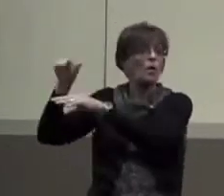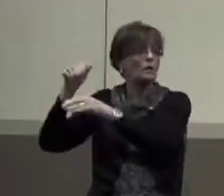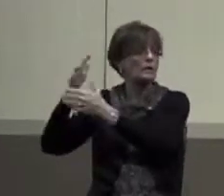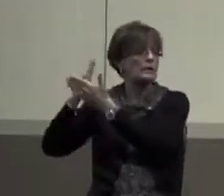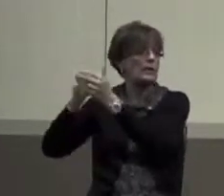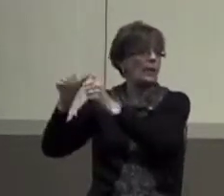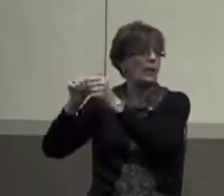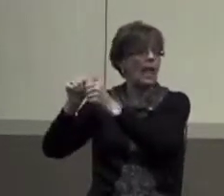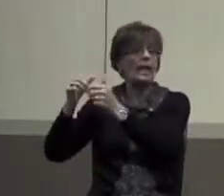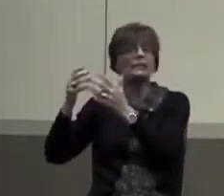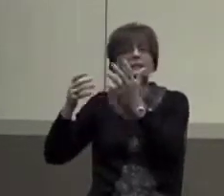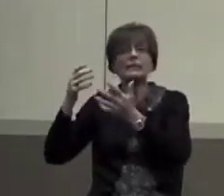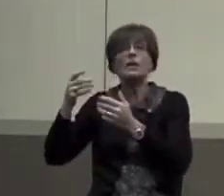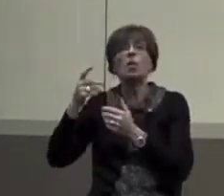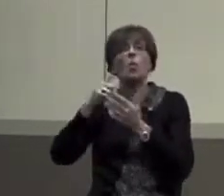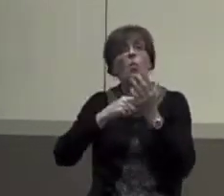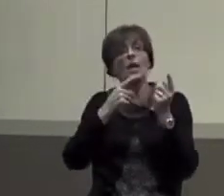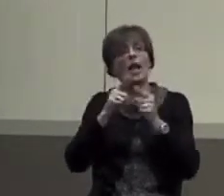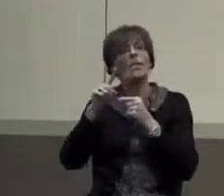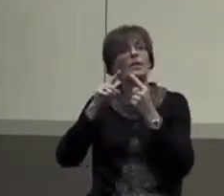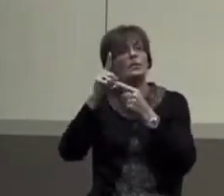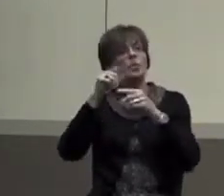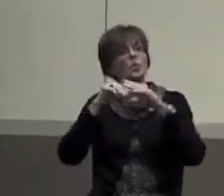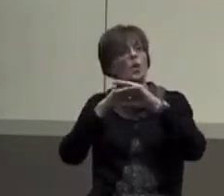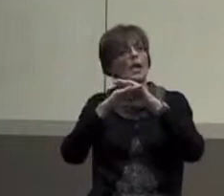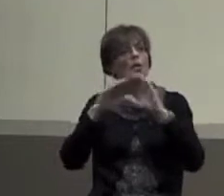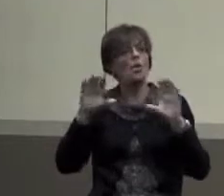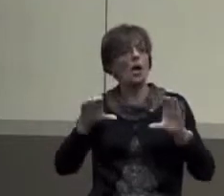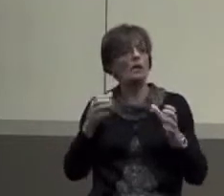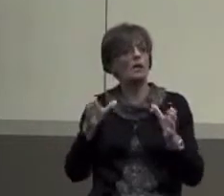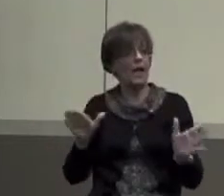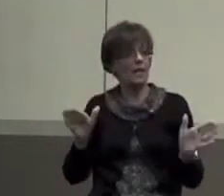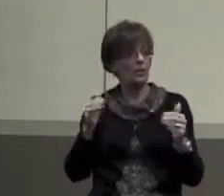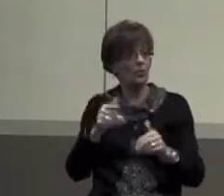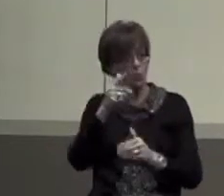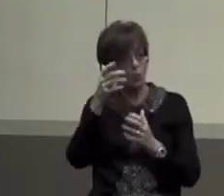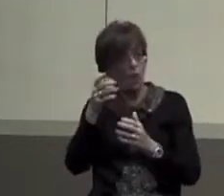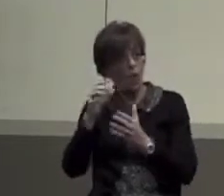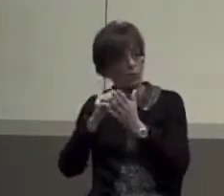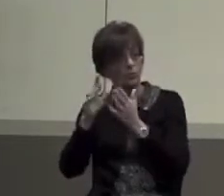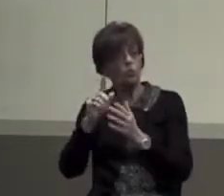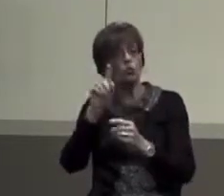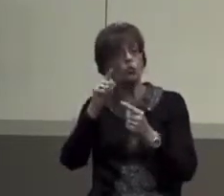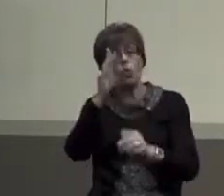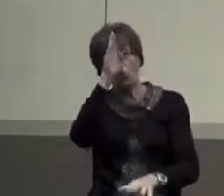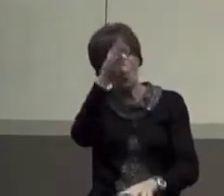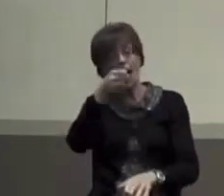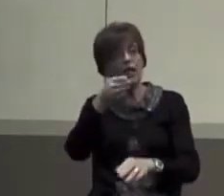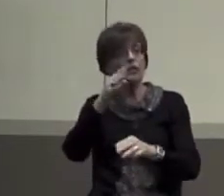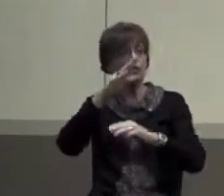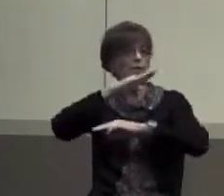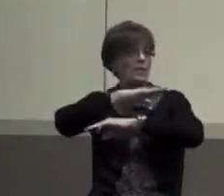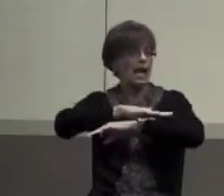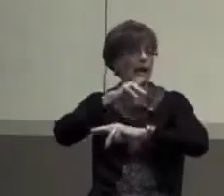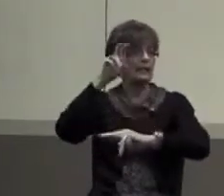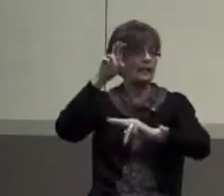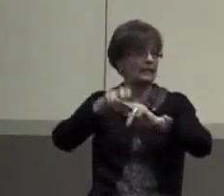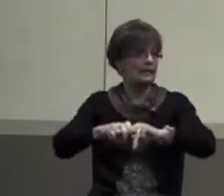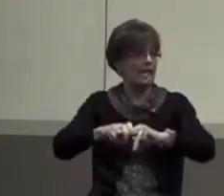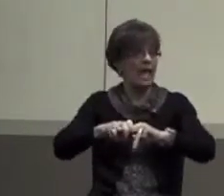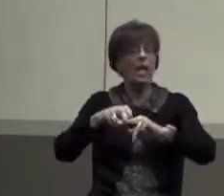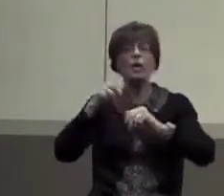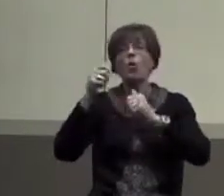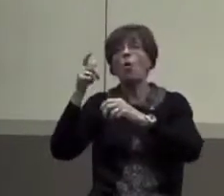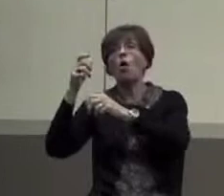goes on? What happens when you enter a classroom? Do you want students to go right to their desks and sit down? Do you want them to get their